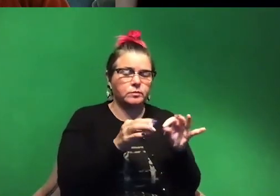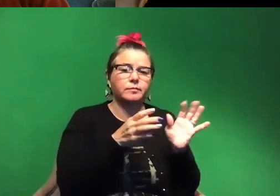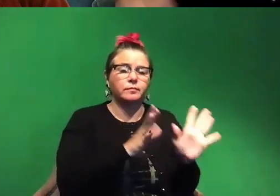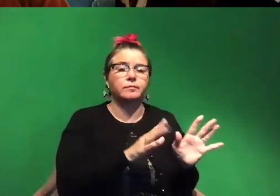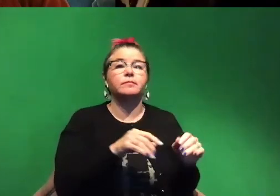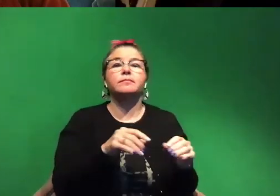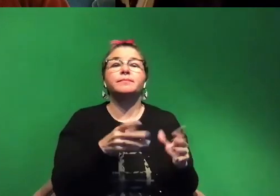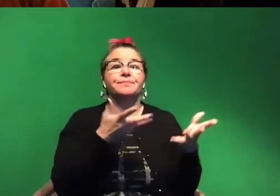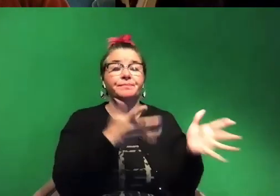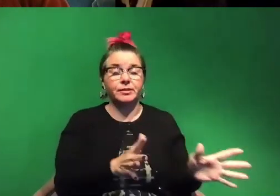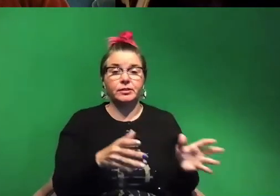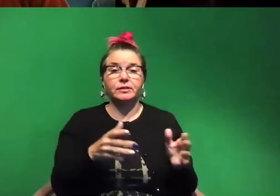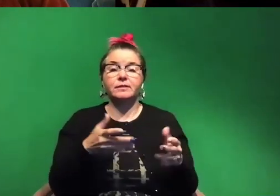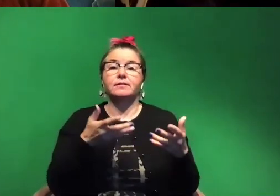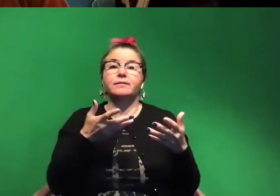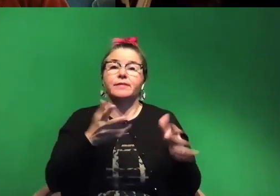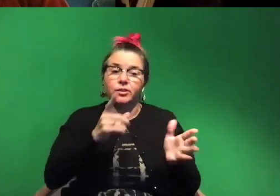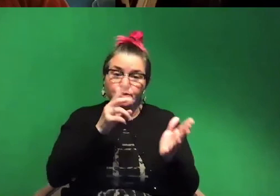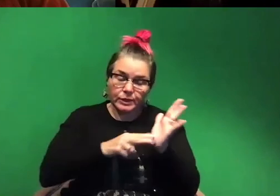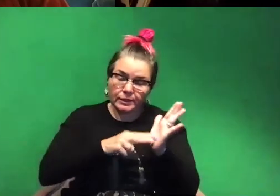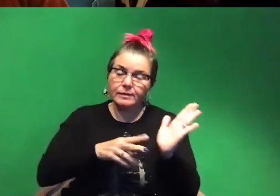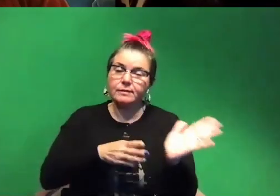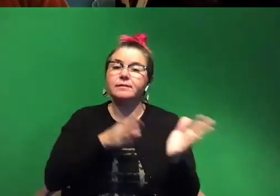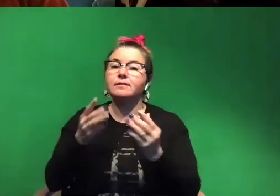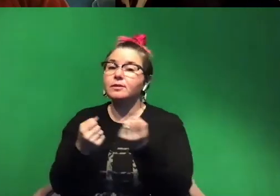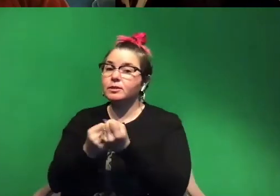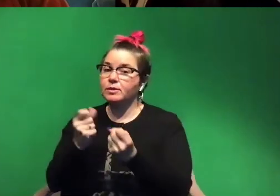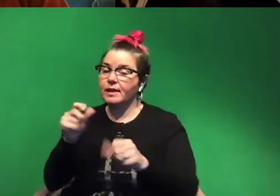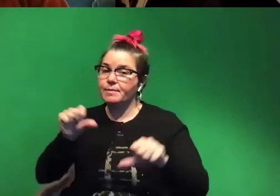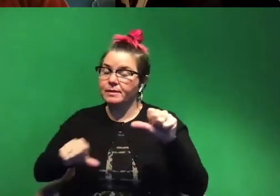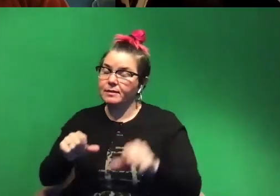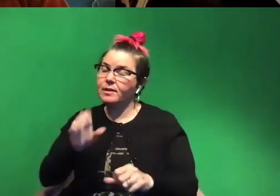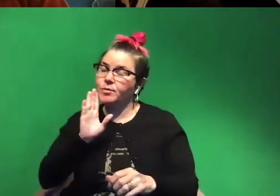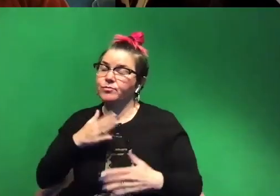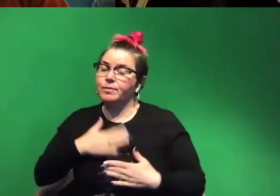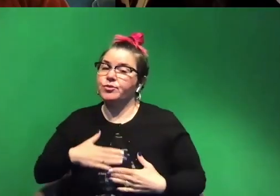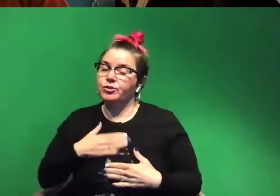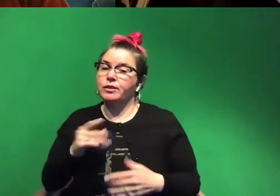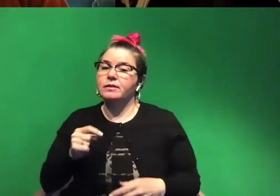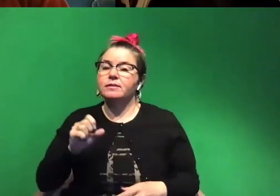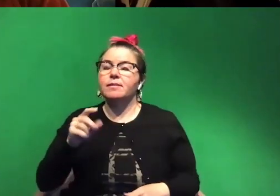you do that, and after you've done your reading, you can support Skype a Scientist, we'd really appreciate it. And that's at